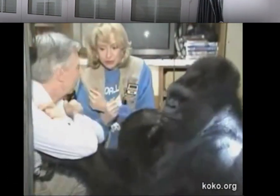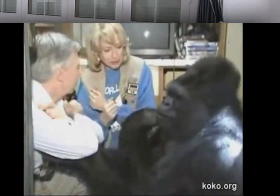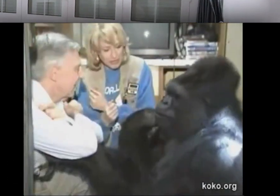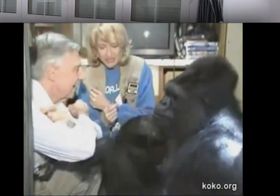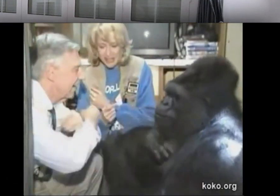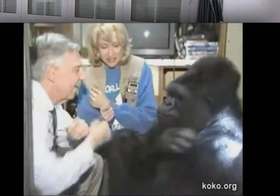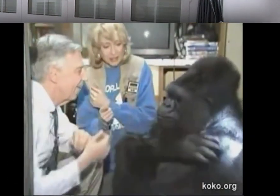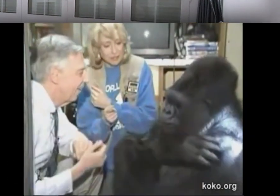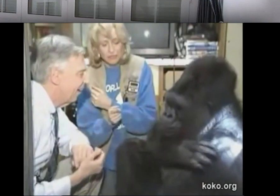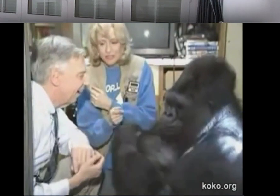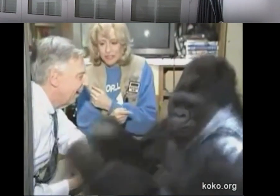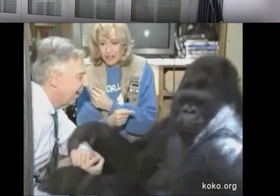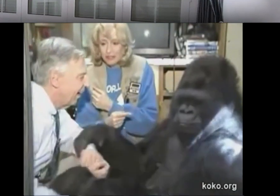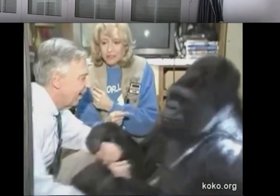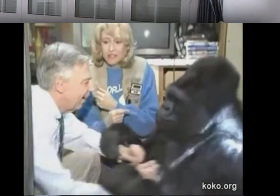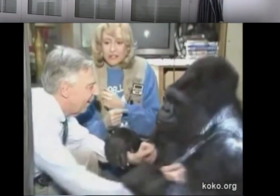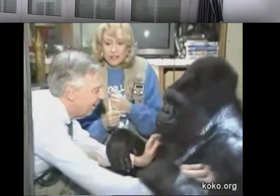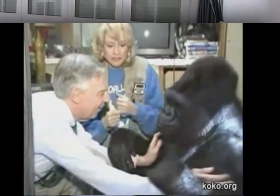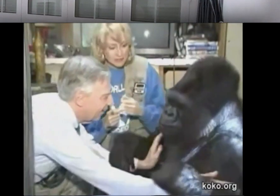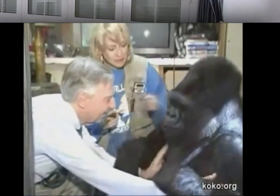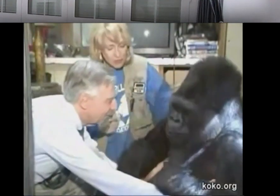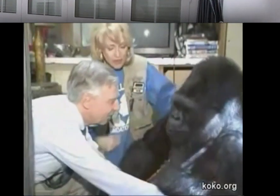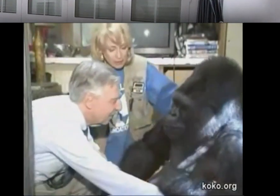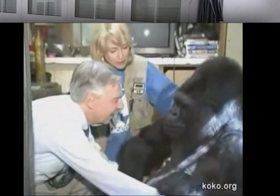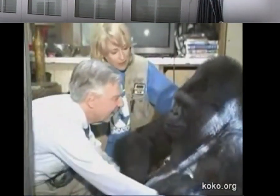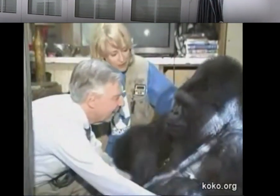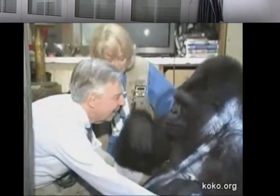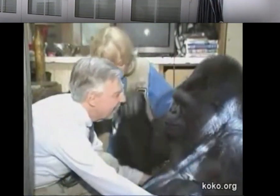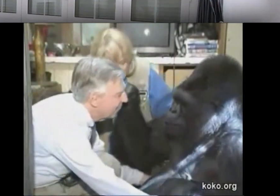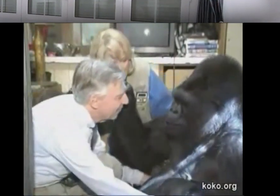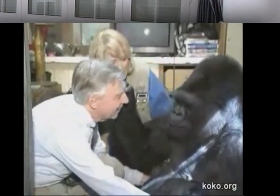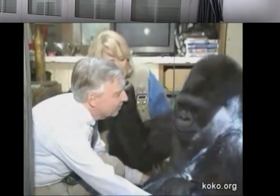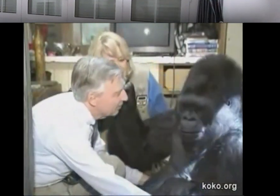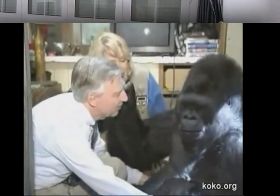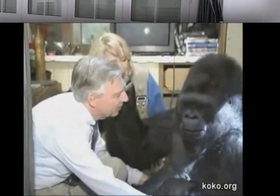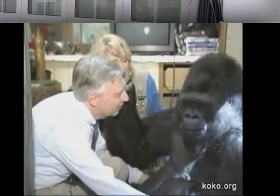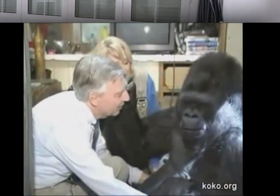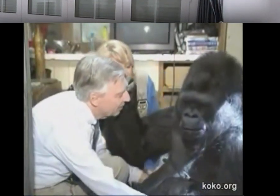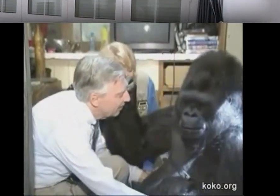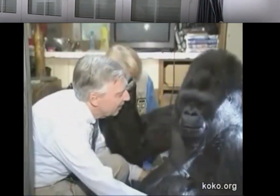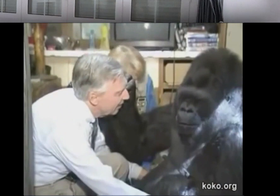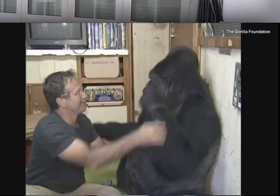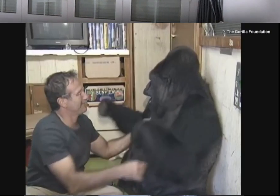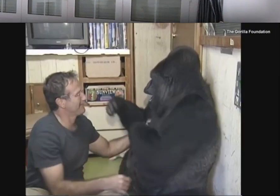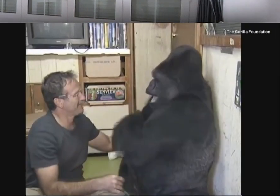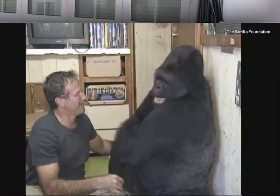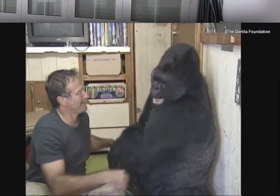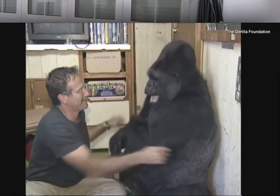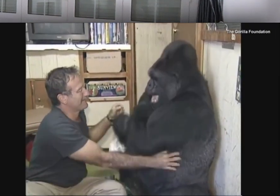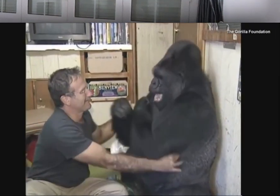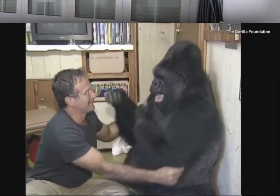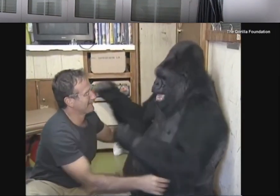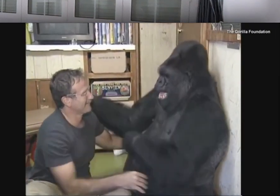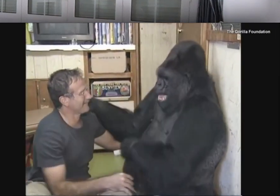you. Oh, it's that? Says, oh. Love you, visit love. Oh. Well, that was very nice. Thank you, Koko. And Robin Williams